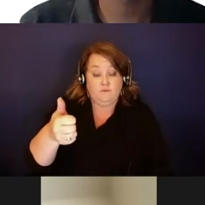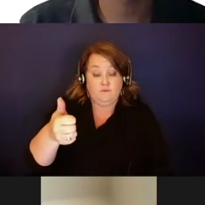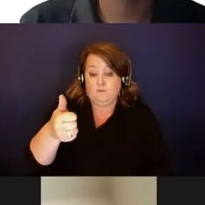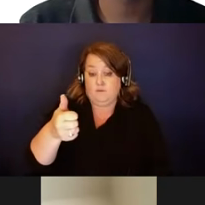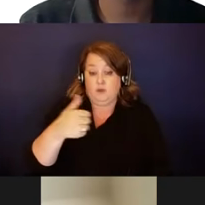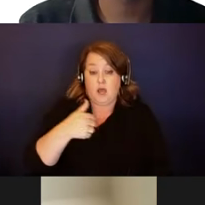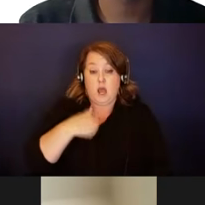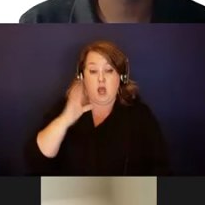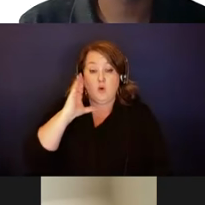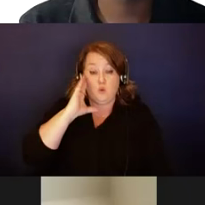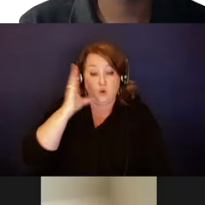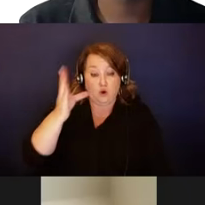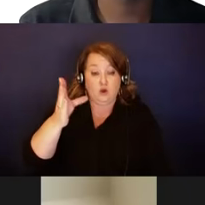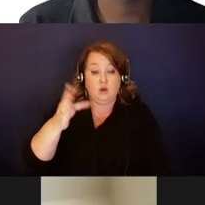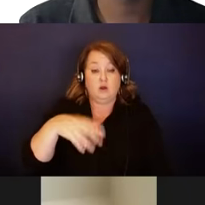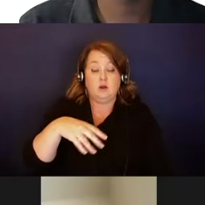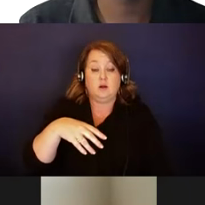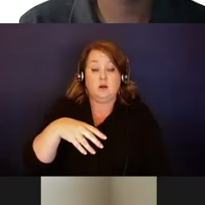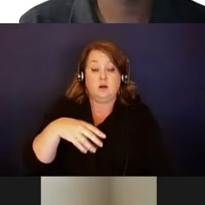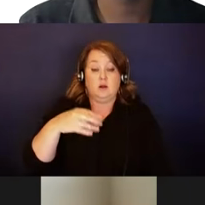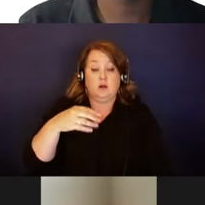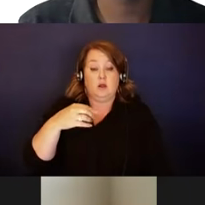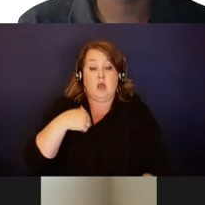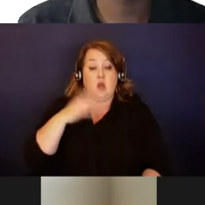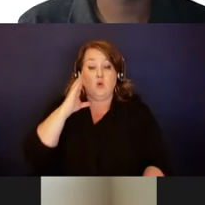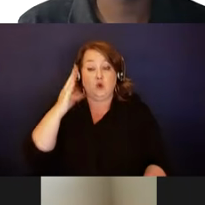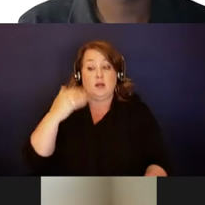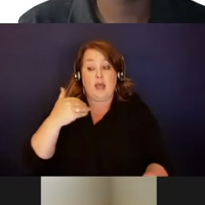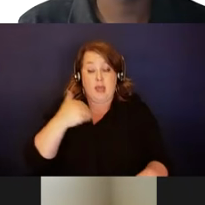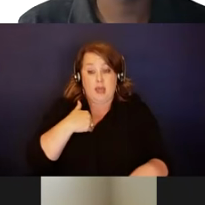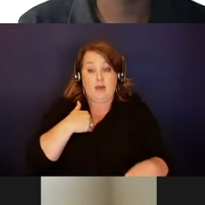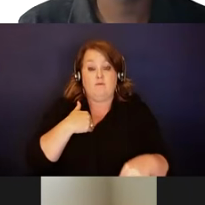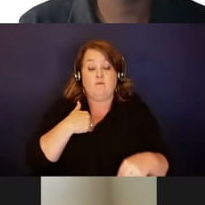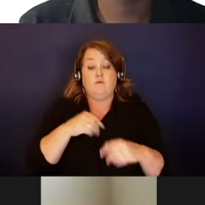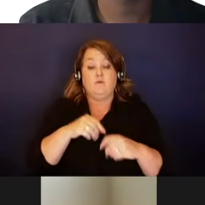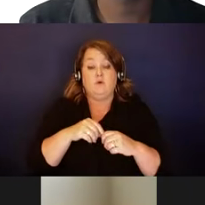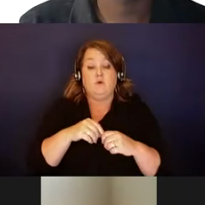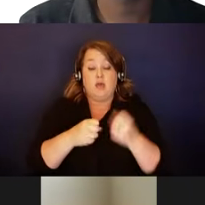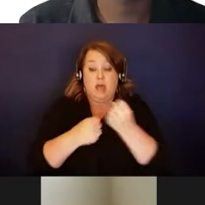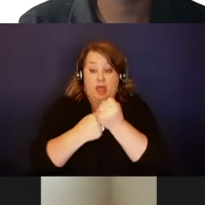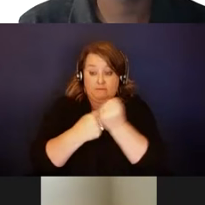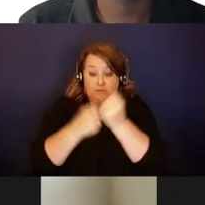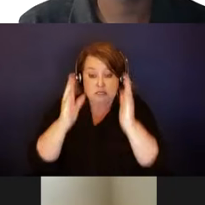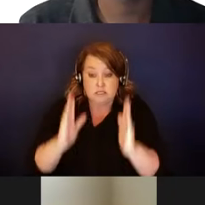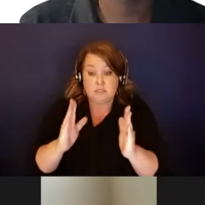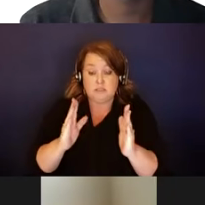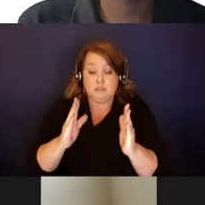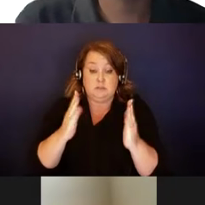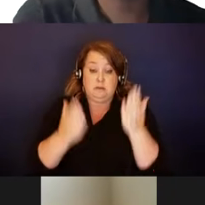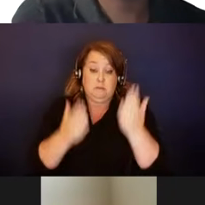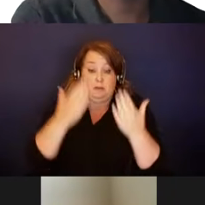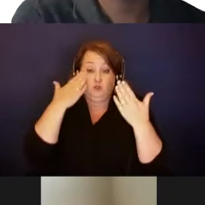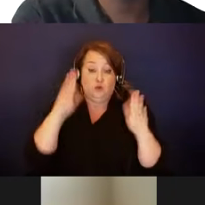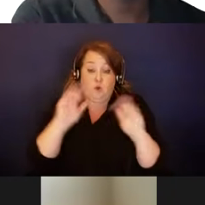have the people, I would have advocates that don't know how to advocate